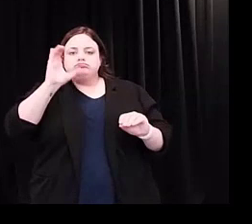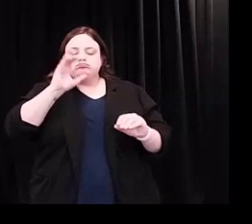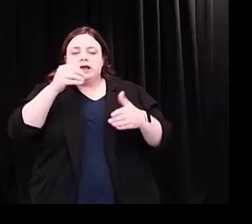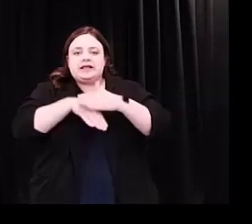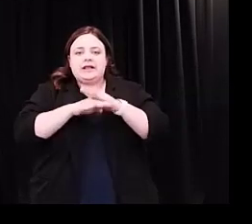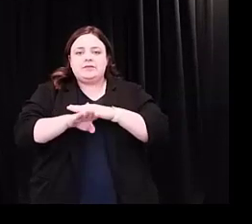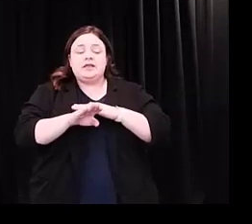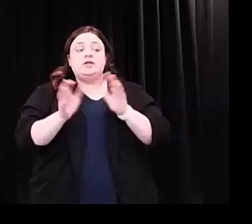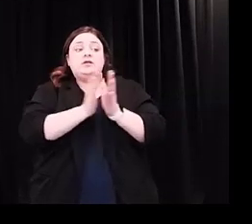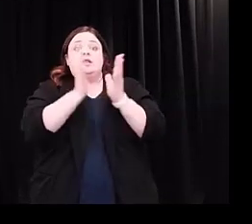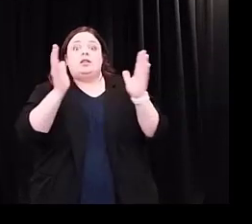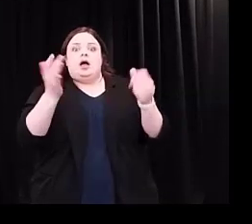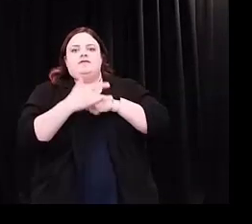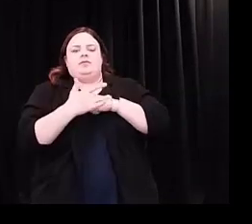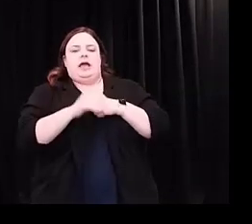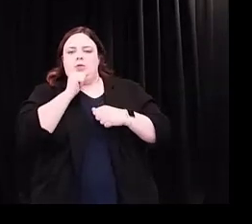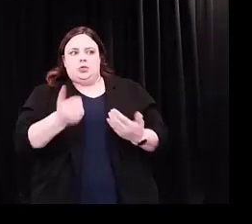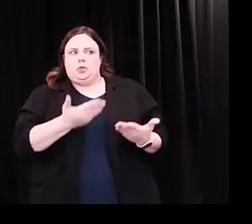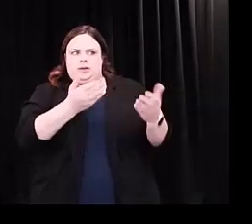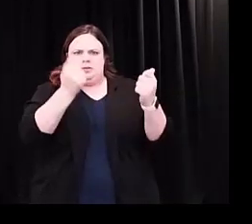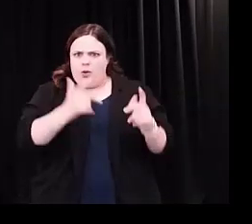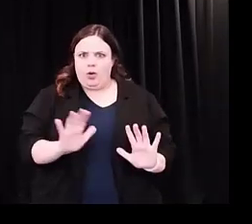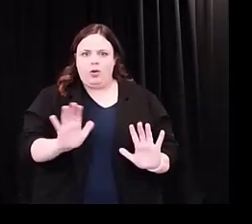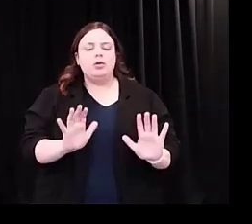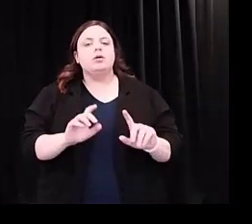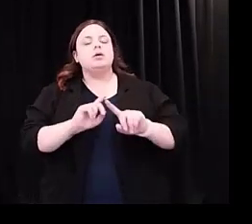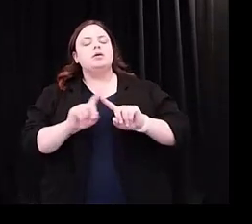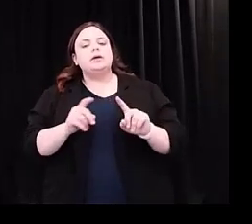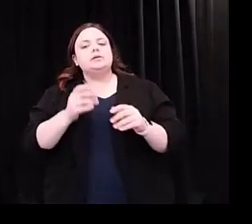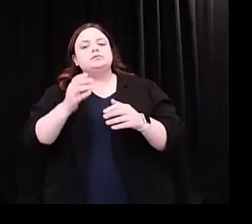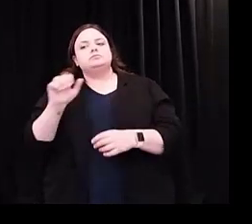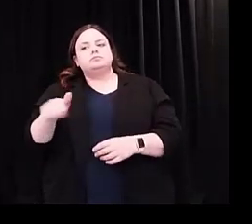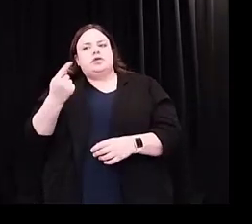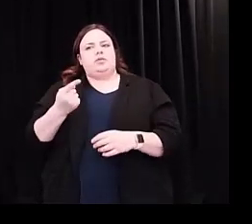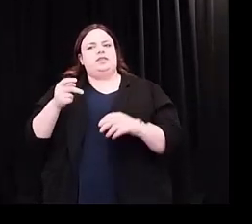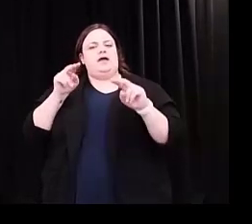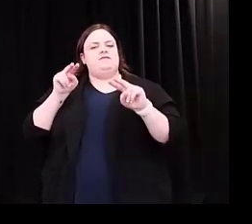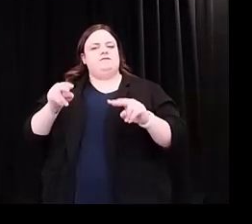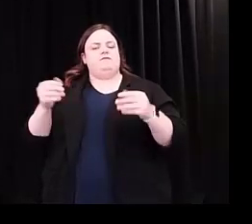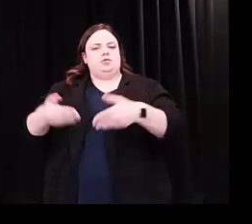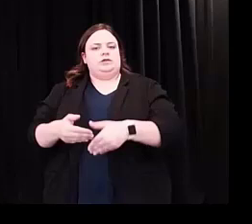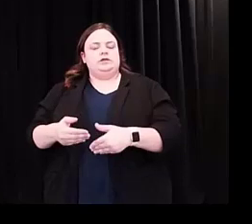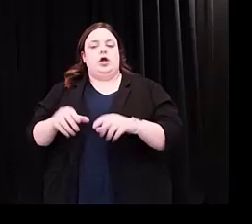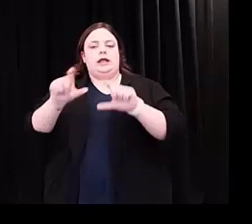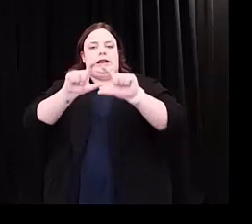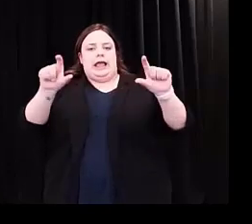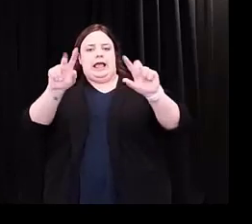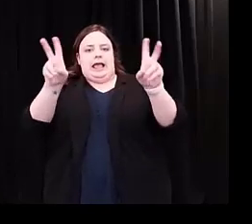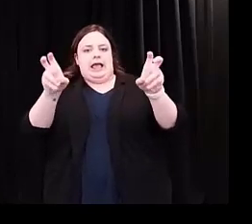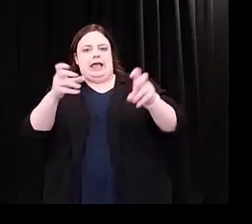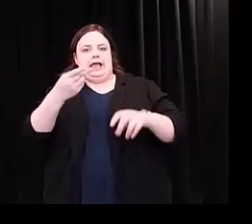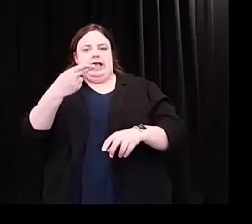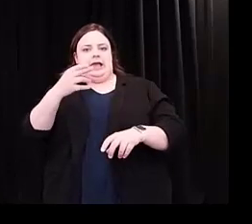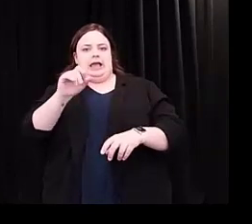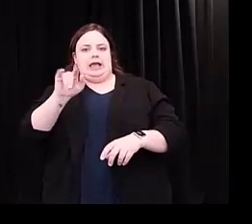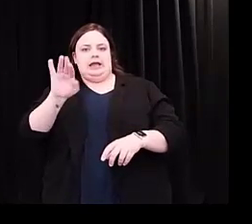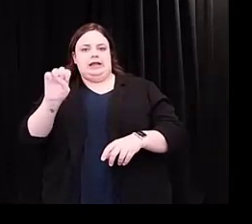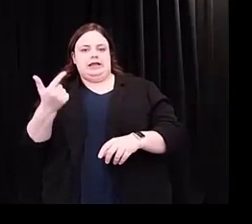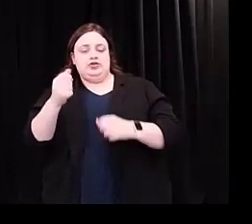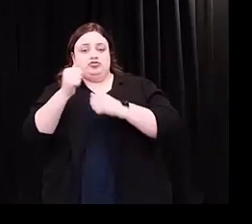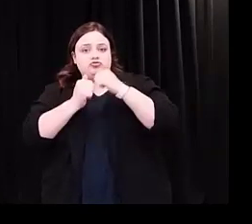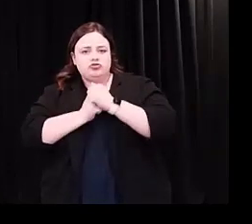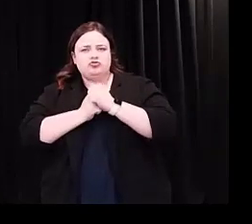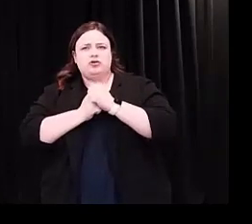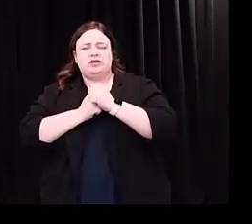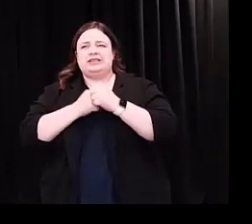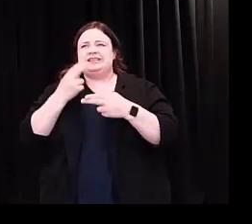wouldn't recommend all of them, but there's, I think, another one that focuses on heading structure that is really great. The name of it is not on the